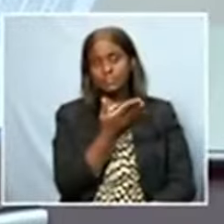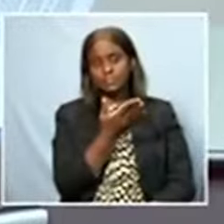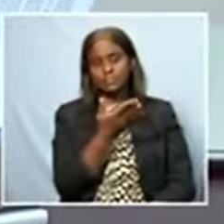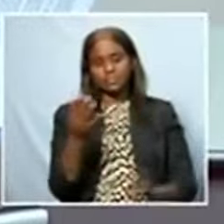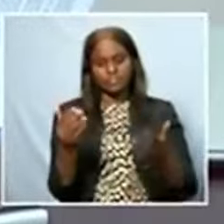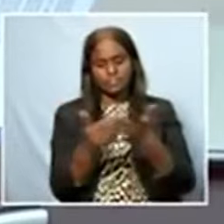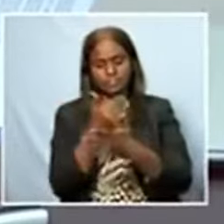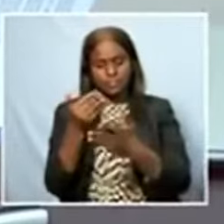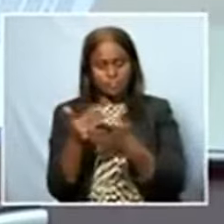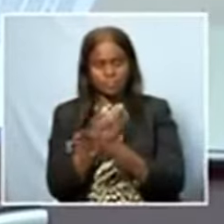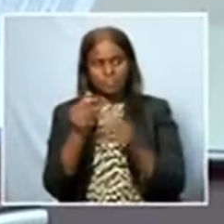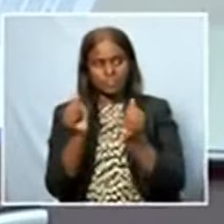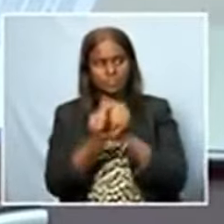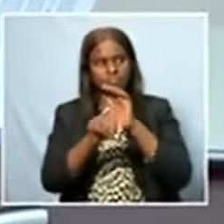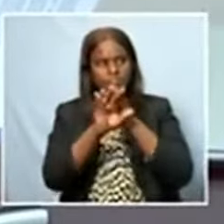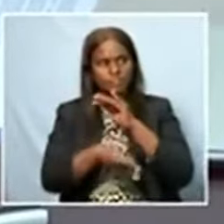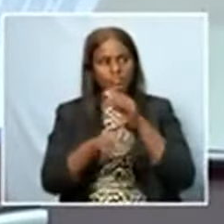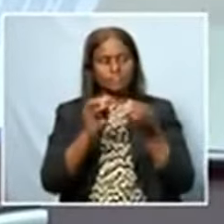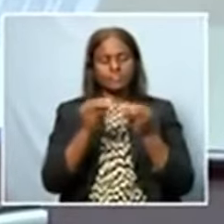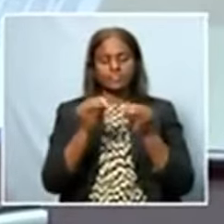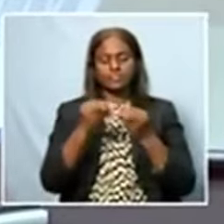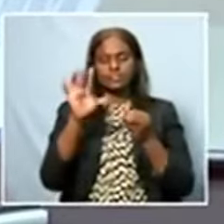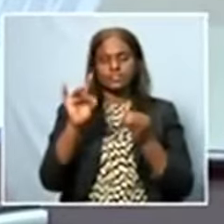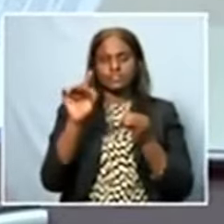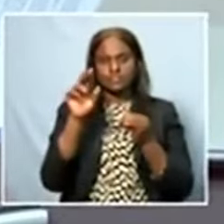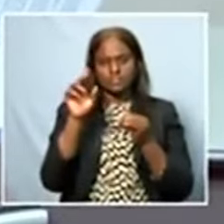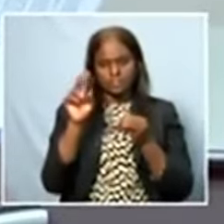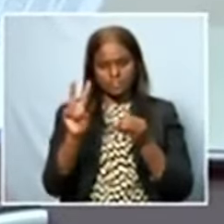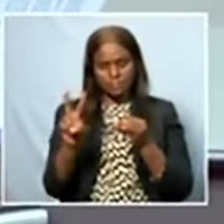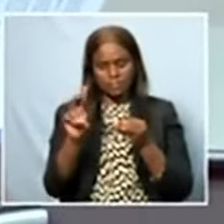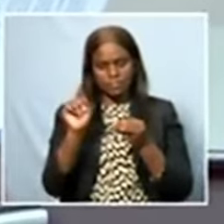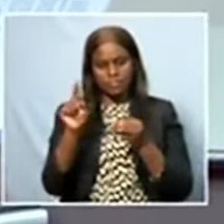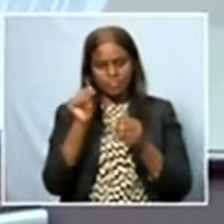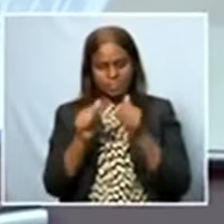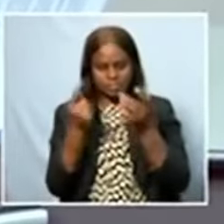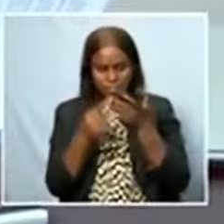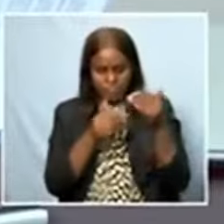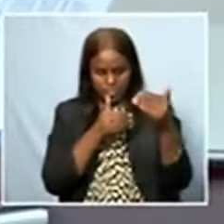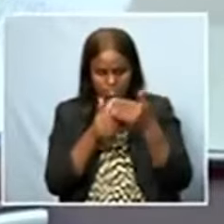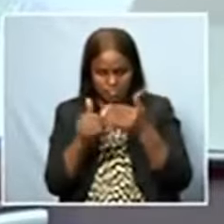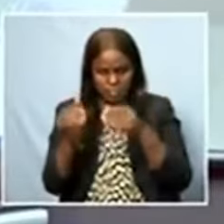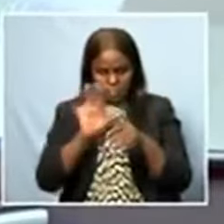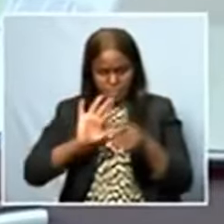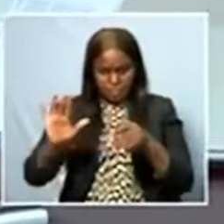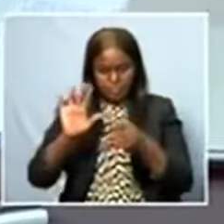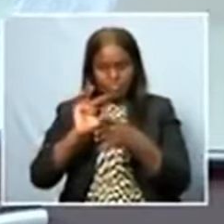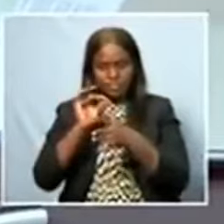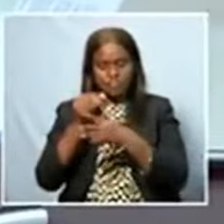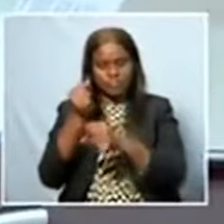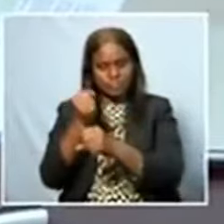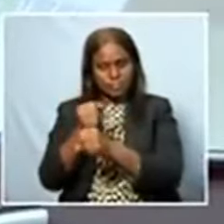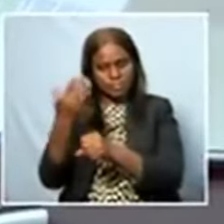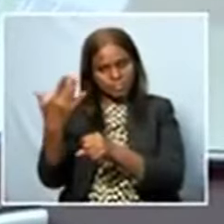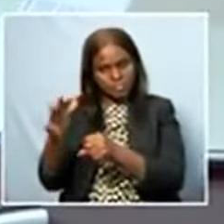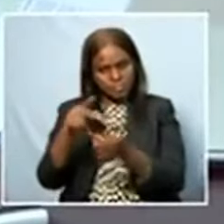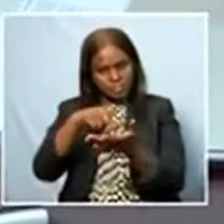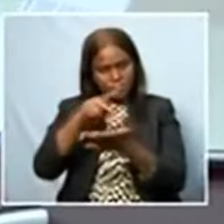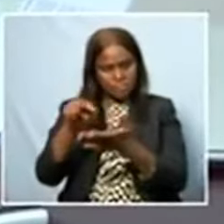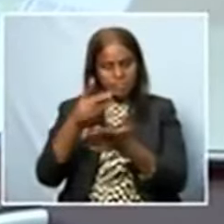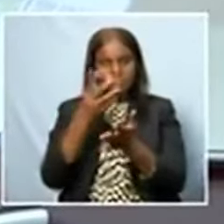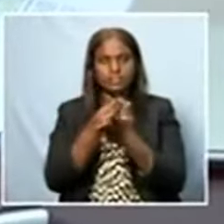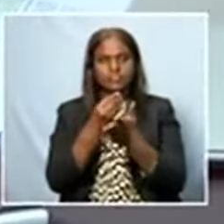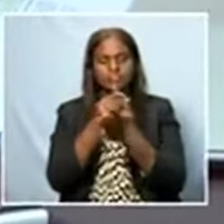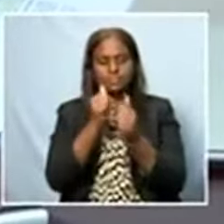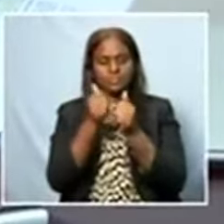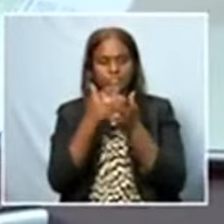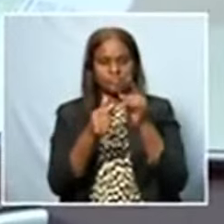new subsections under section 82, where clause empowers the Commissioner General to suspend or withhold the payment of tax refund that